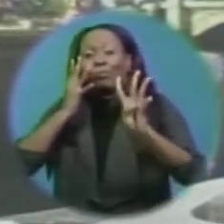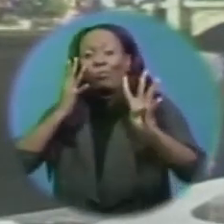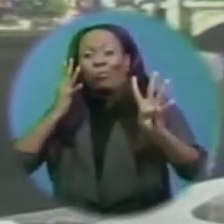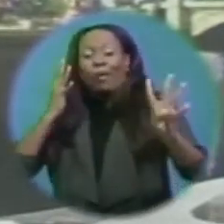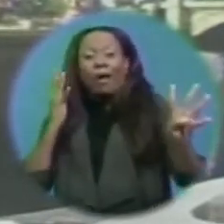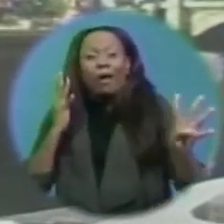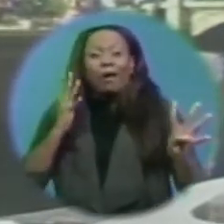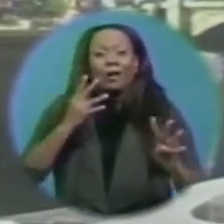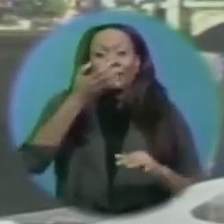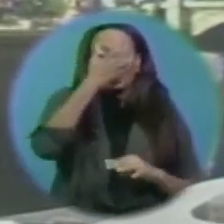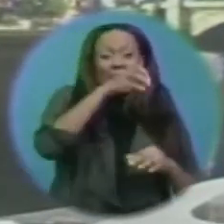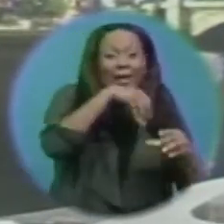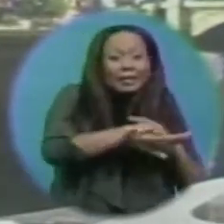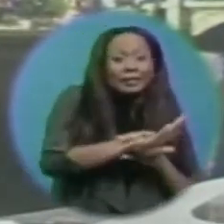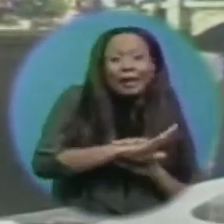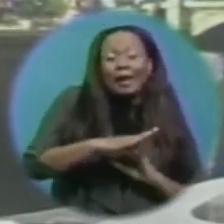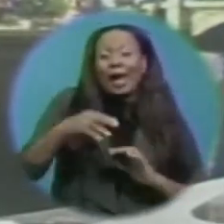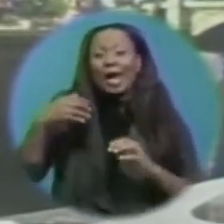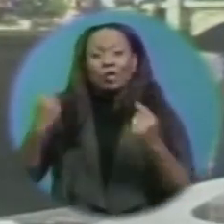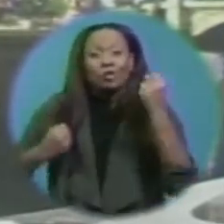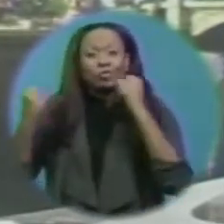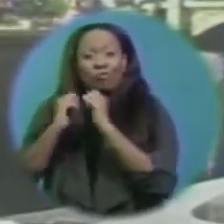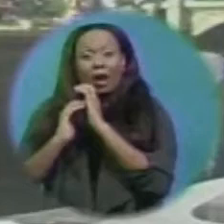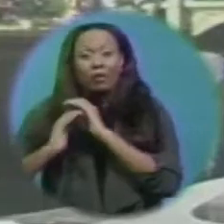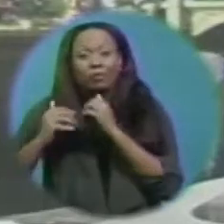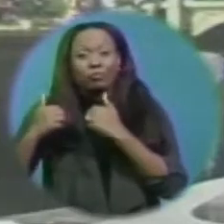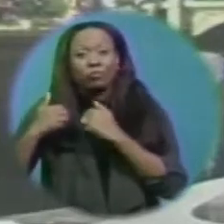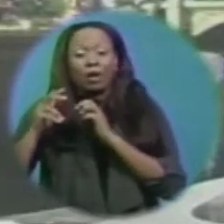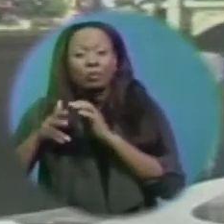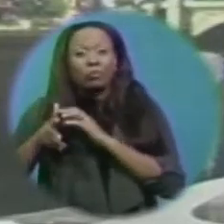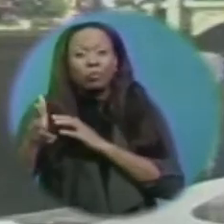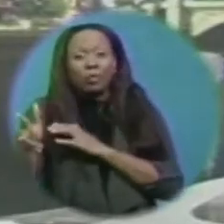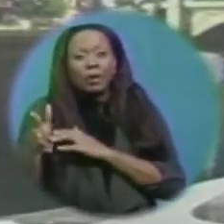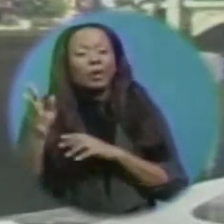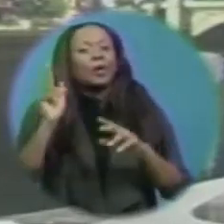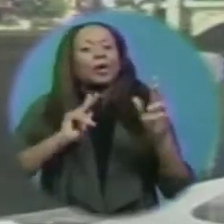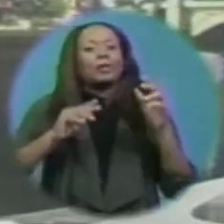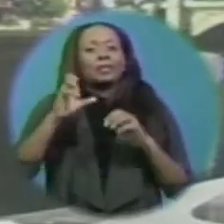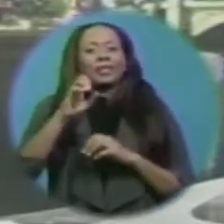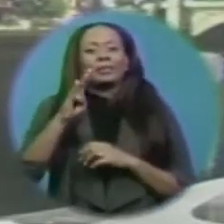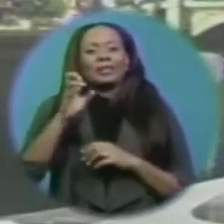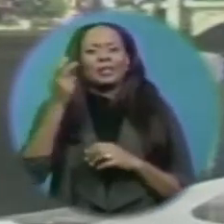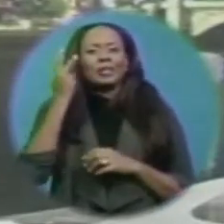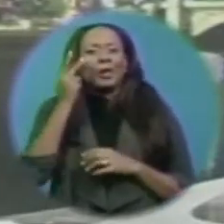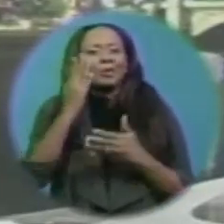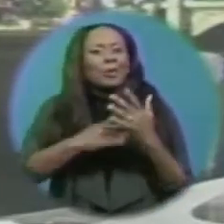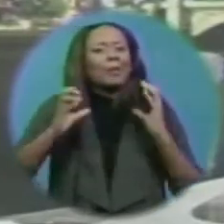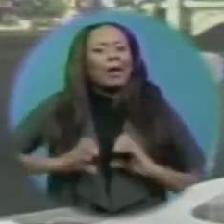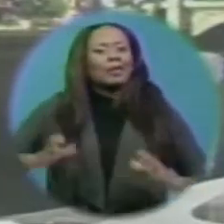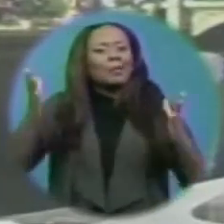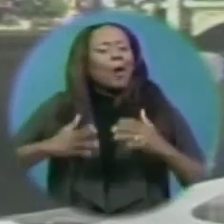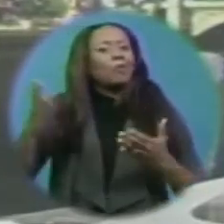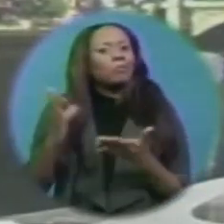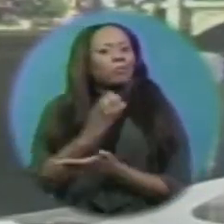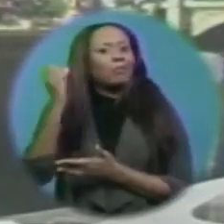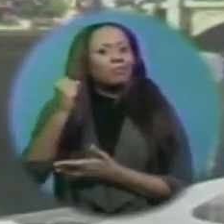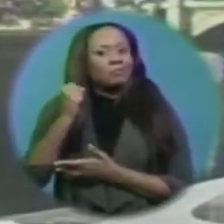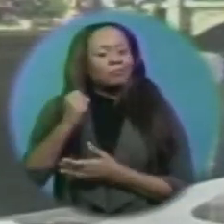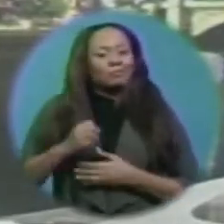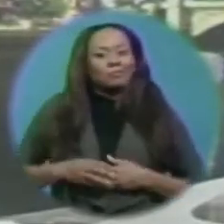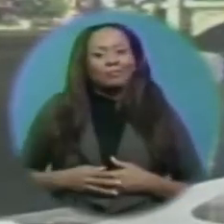Chefette drive-thrus and inside the branches themselves. CBC News caught up with some of the customers who were able to take advantage of the special